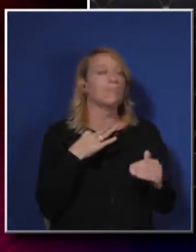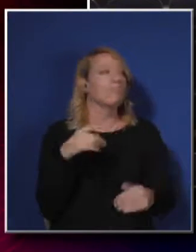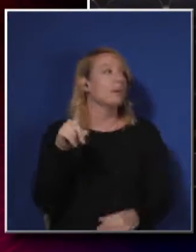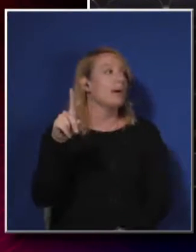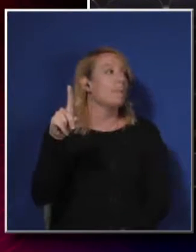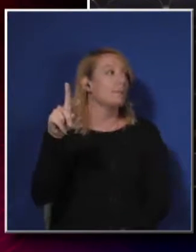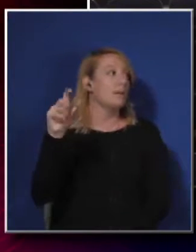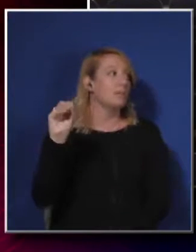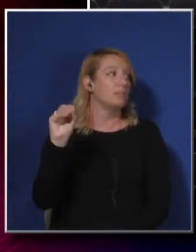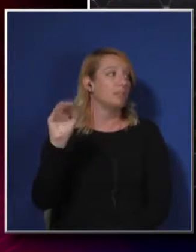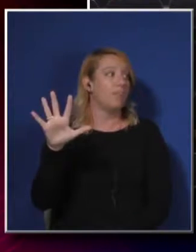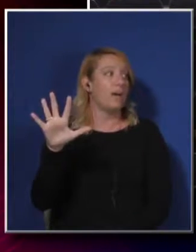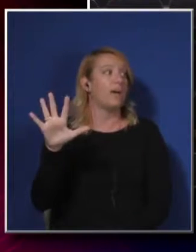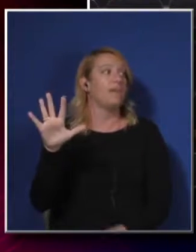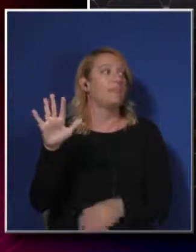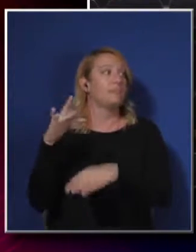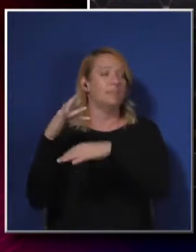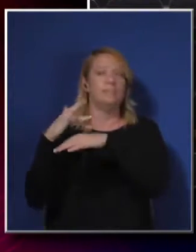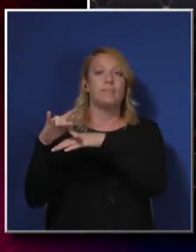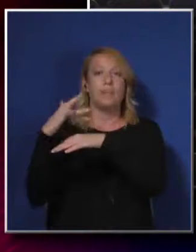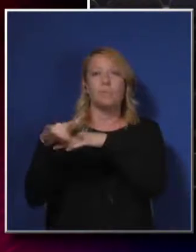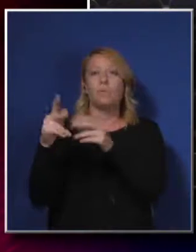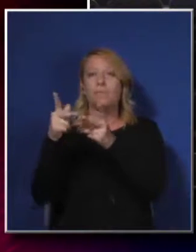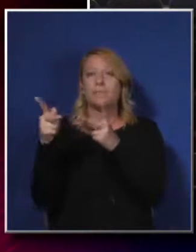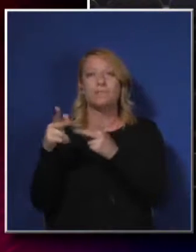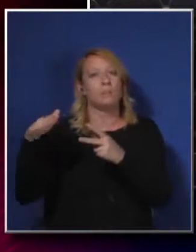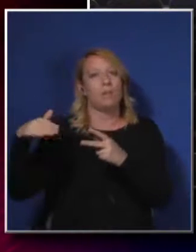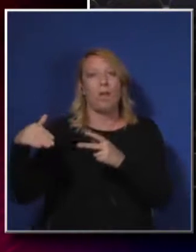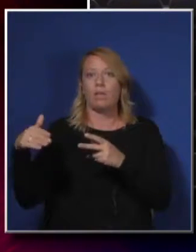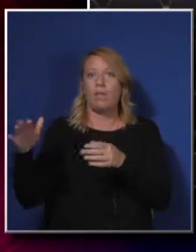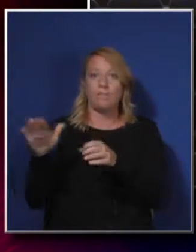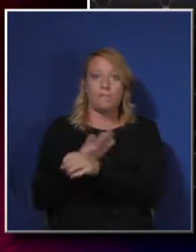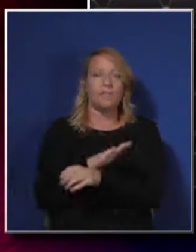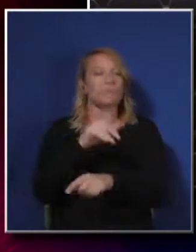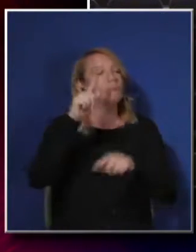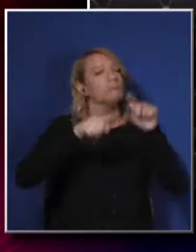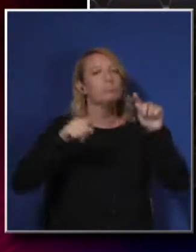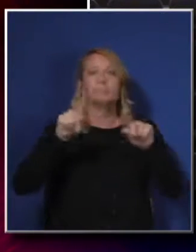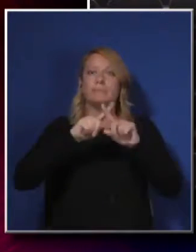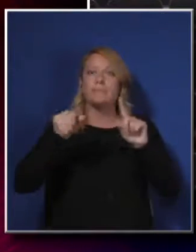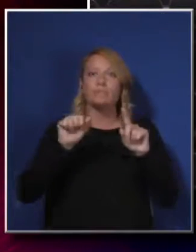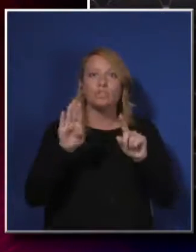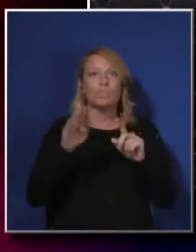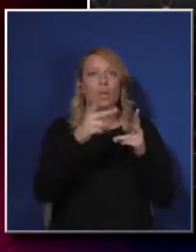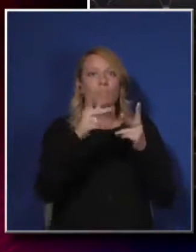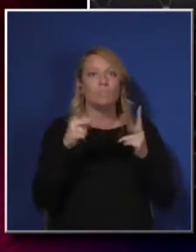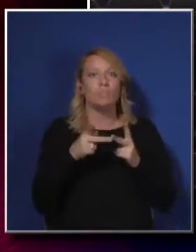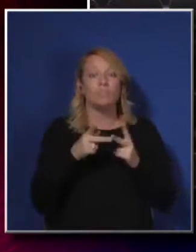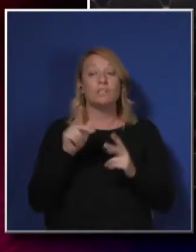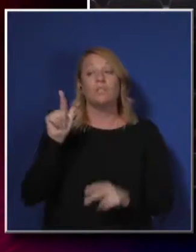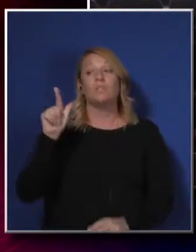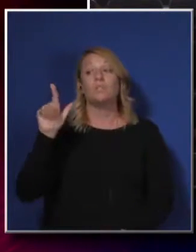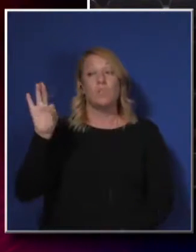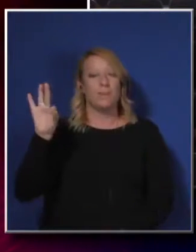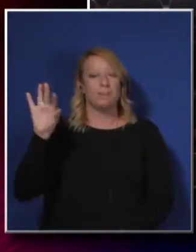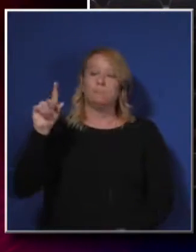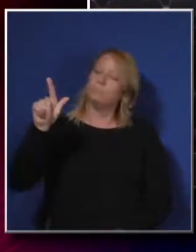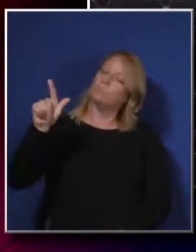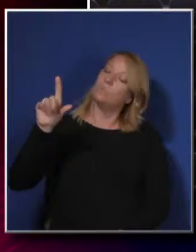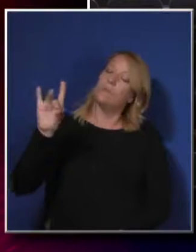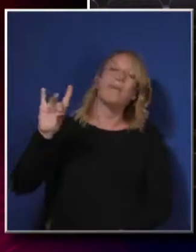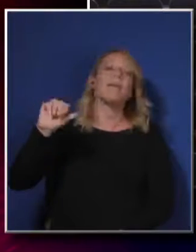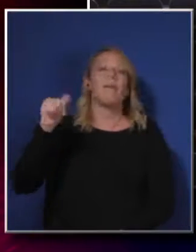The vacancies include various positions, and of those 28 various other positions that have been notated